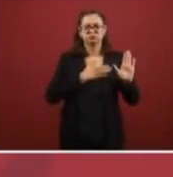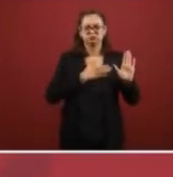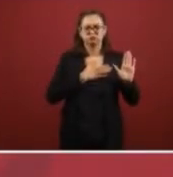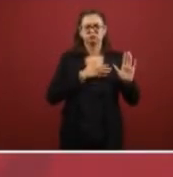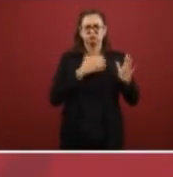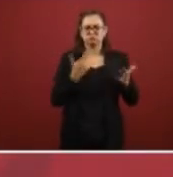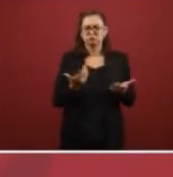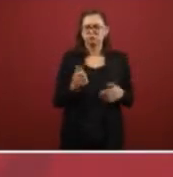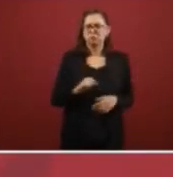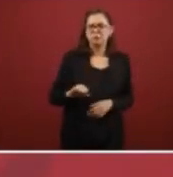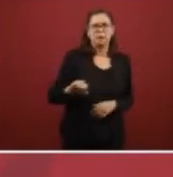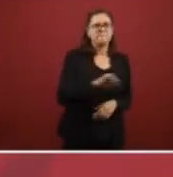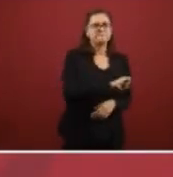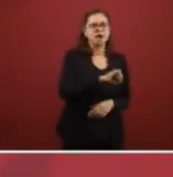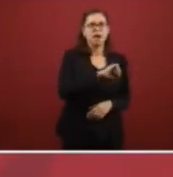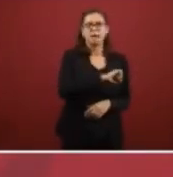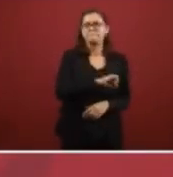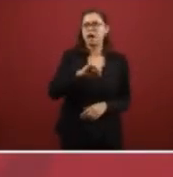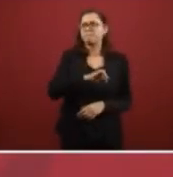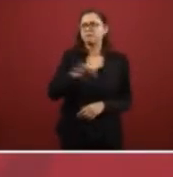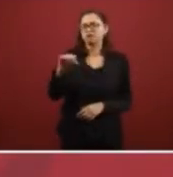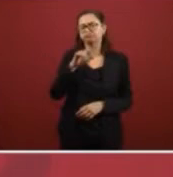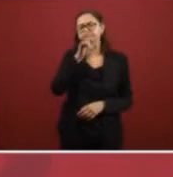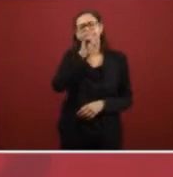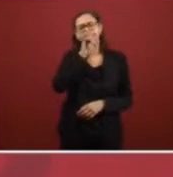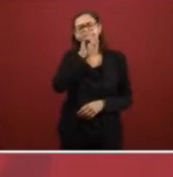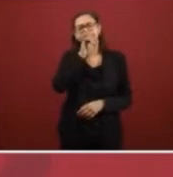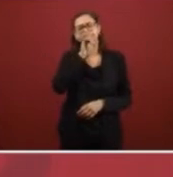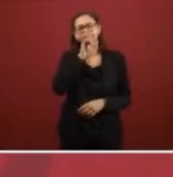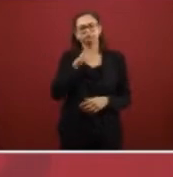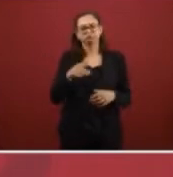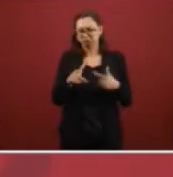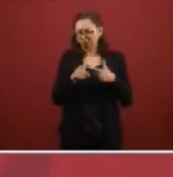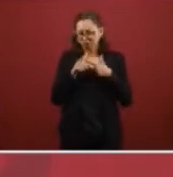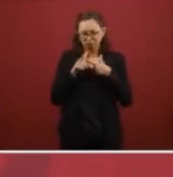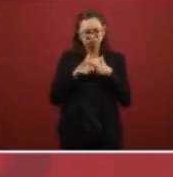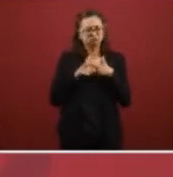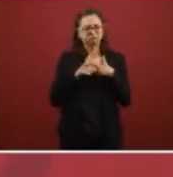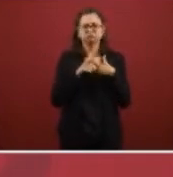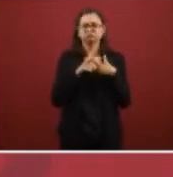with our commitment of not raising prices